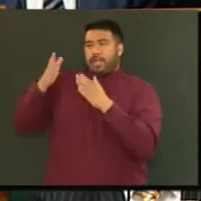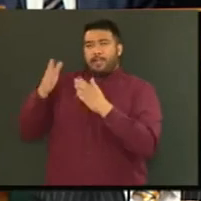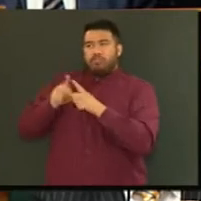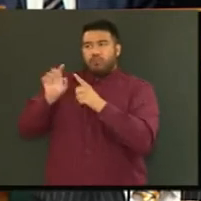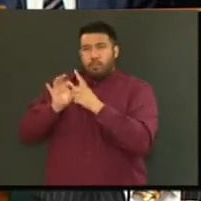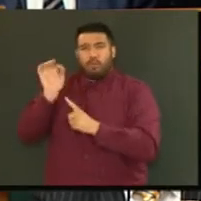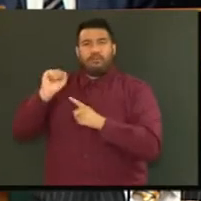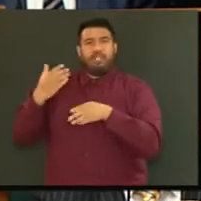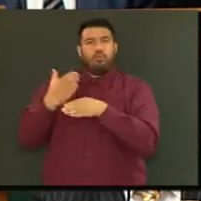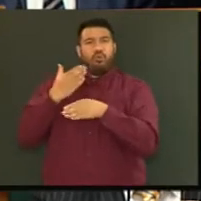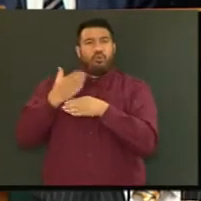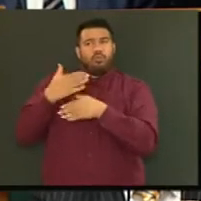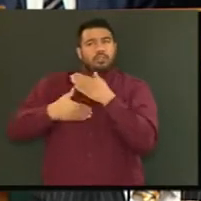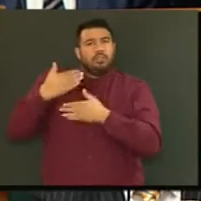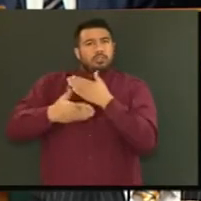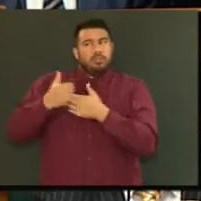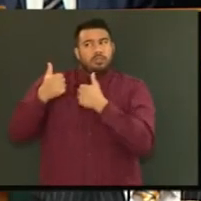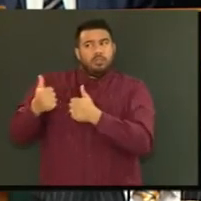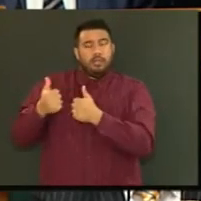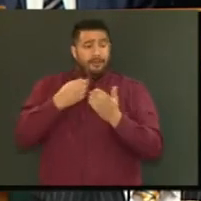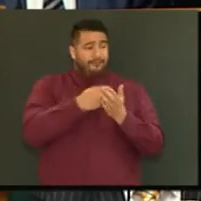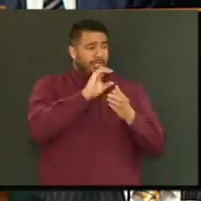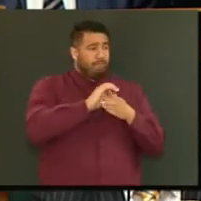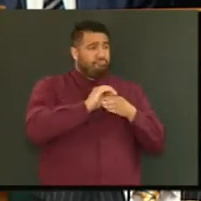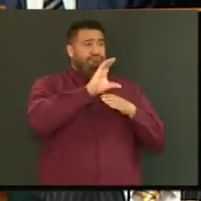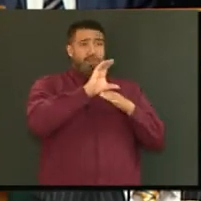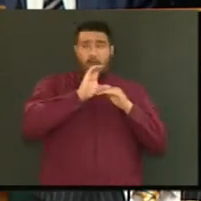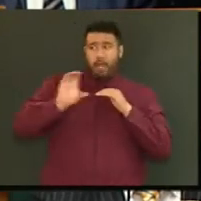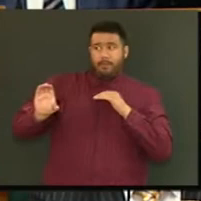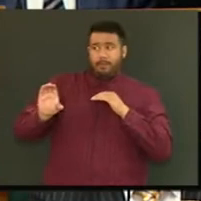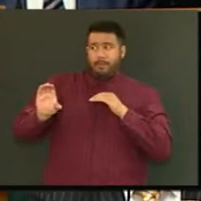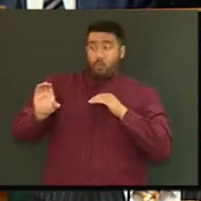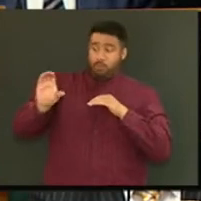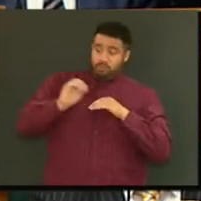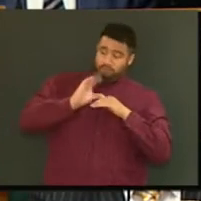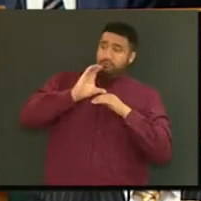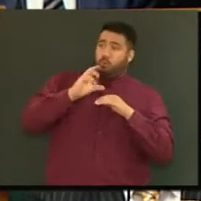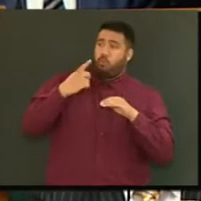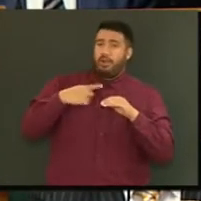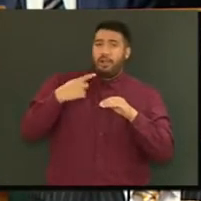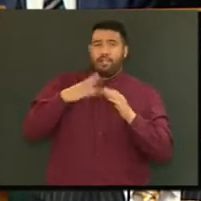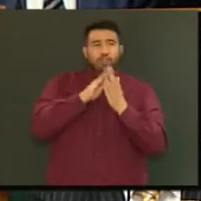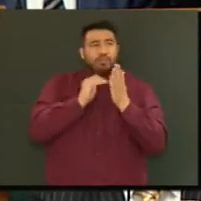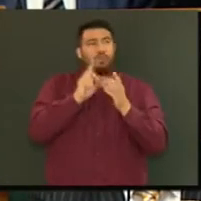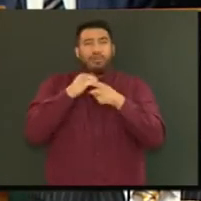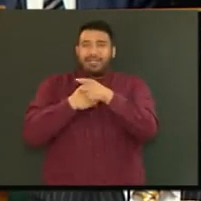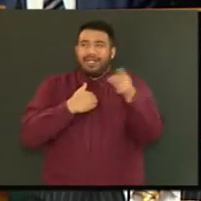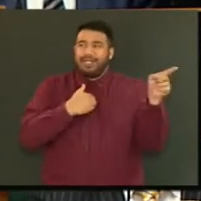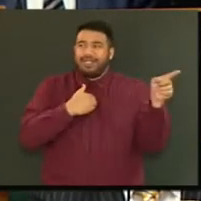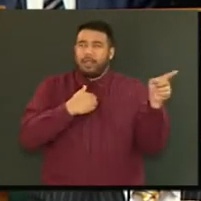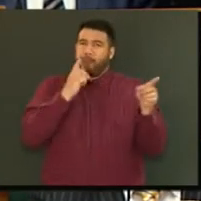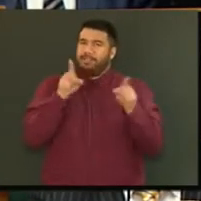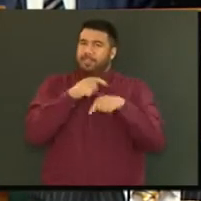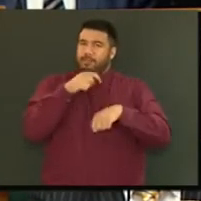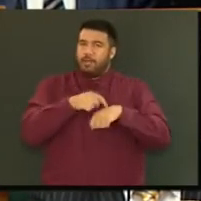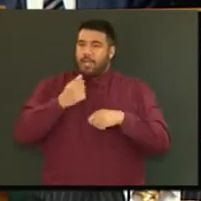sectors. These are big funding increases, which reflect the needs of a growing country. However, it is my expectation that we